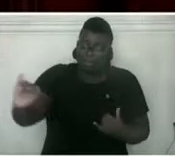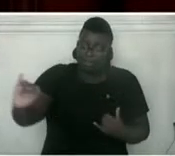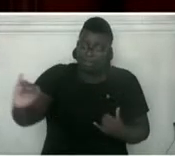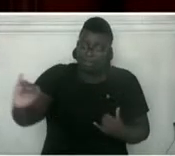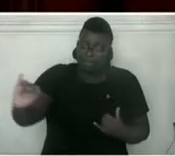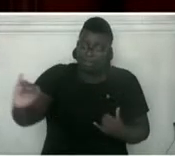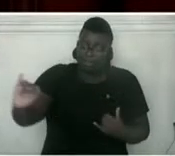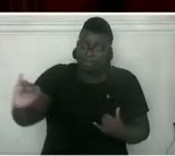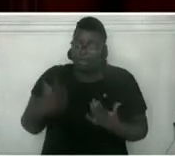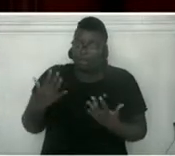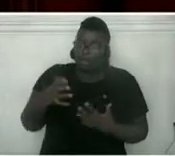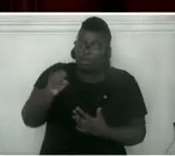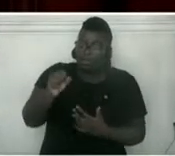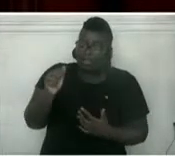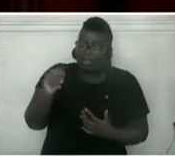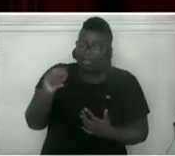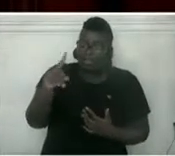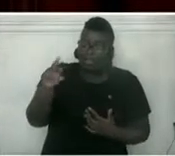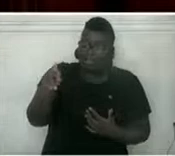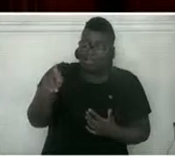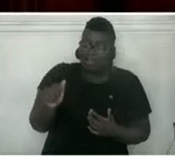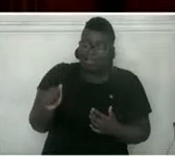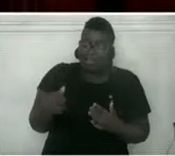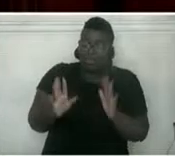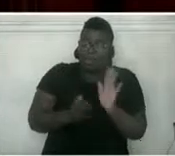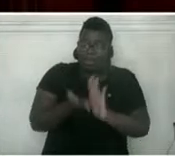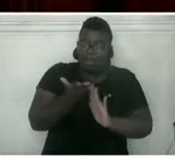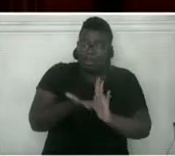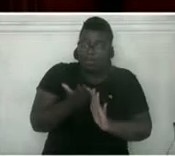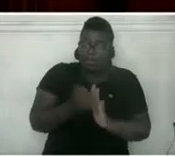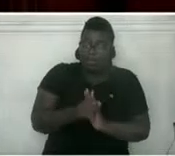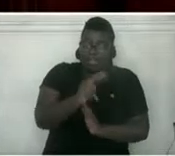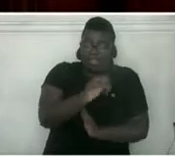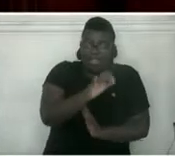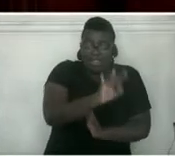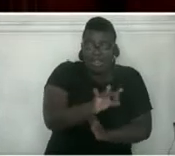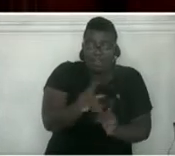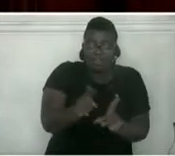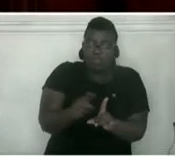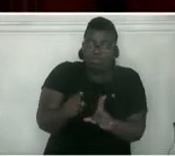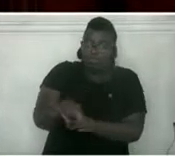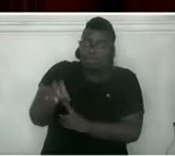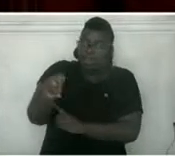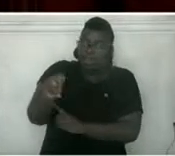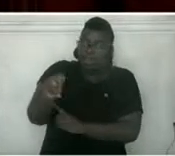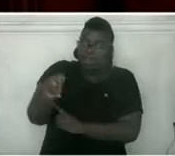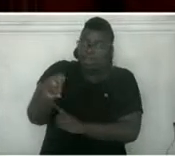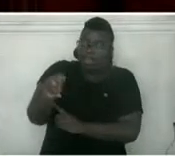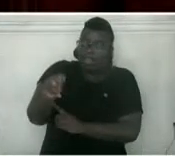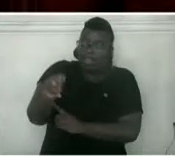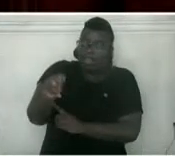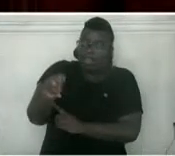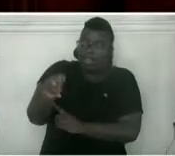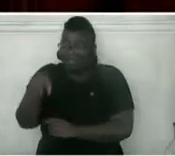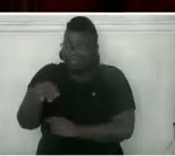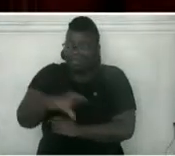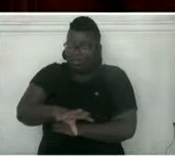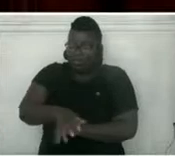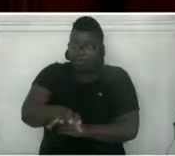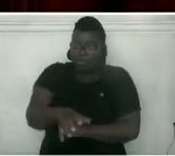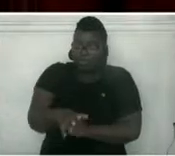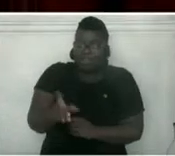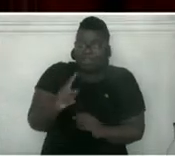by SANRAL for the upgrade of N3 and N2 in the province. The first phase of upgrade